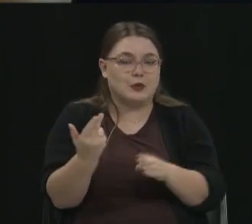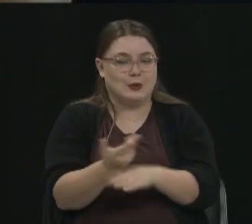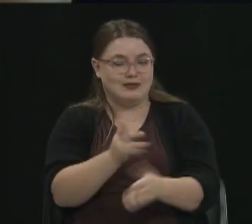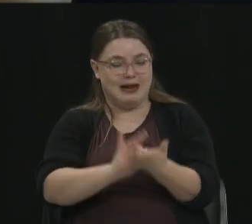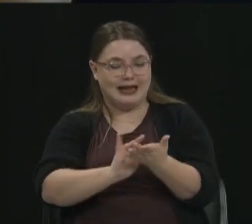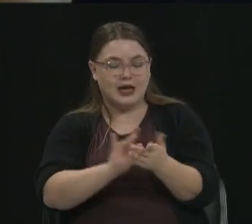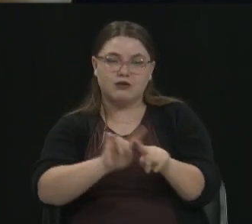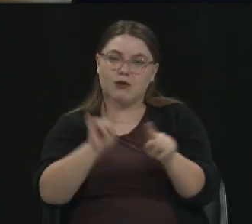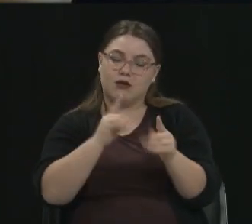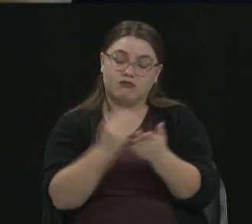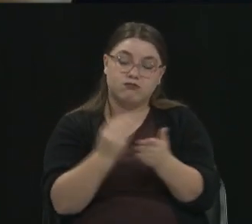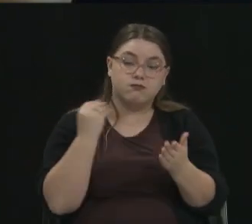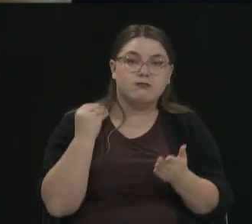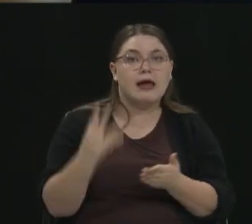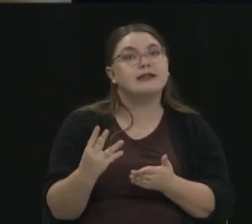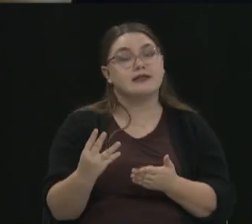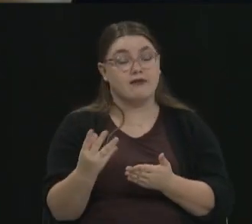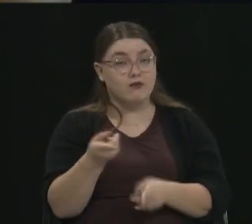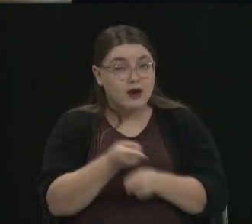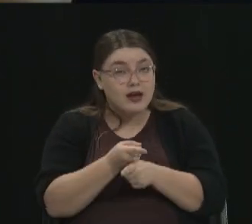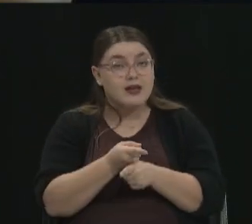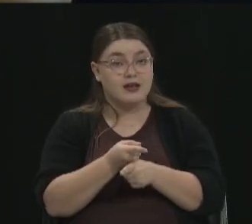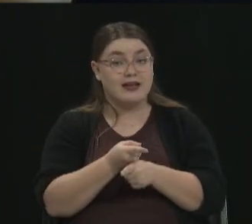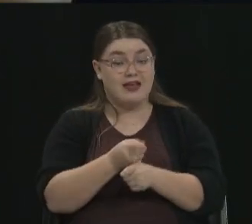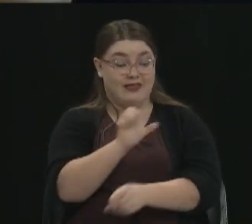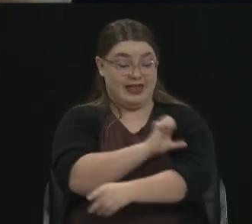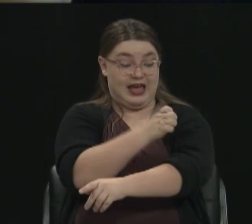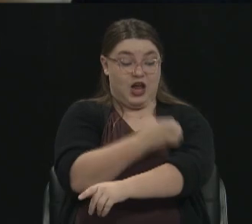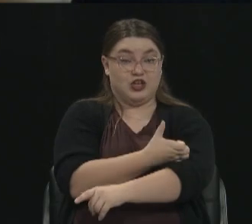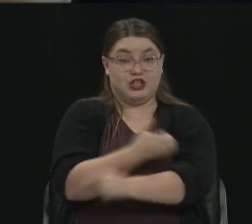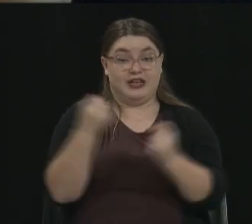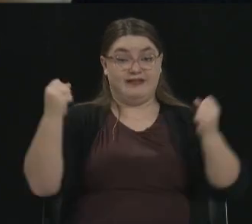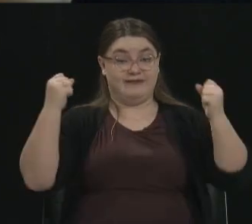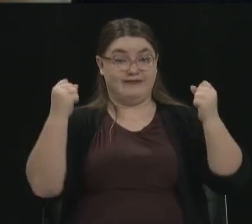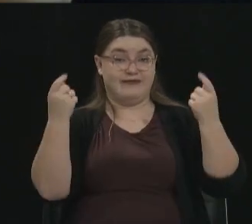The energy fight that's going on in Ohio